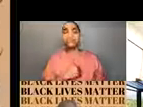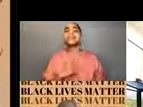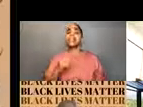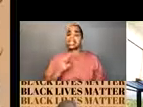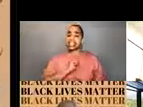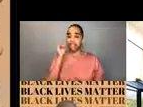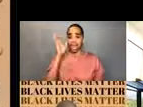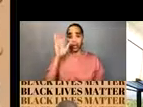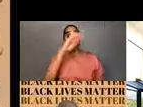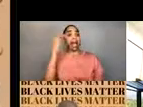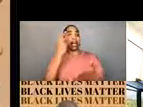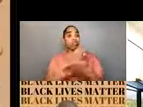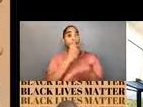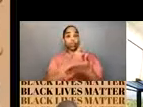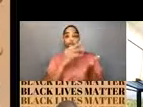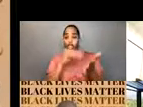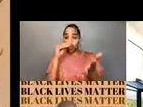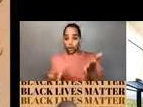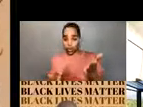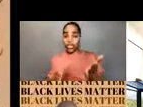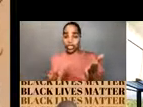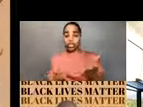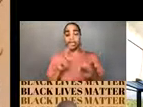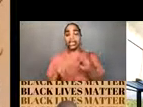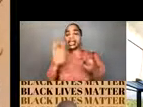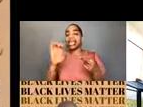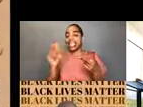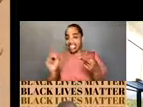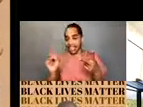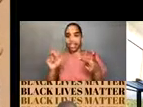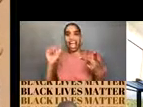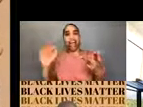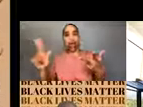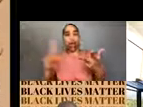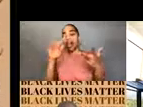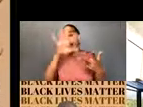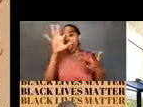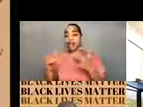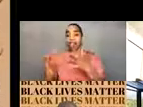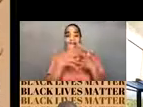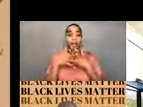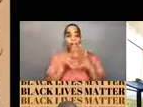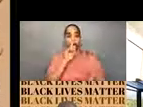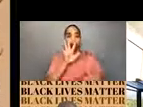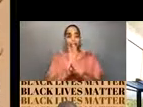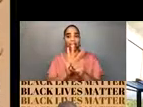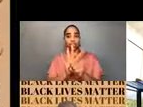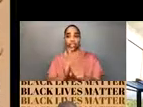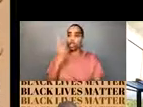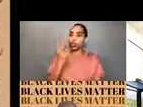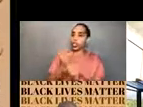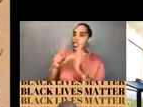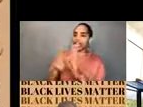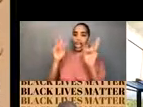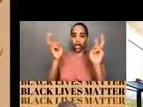self-actualized Black graduate students, we have Idara Eason et al. And the African American Pledge of 2 years later.